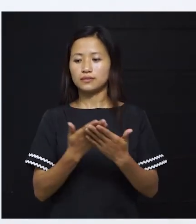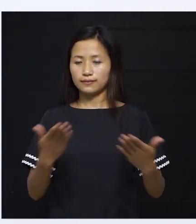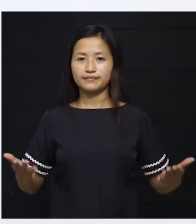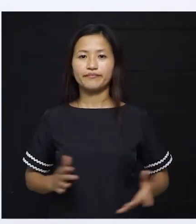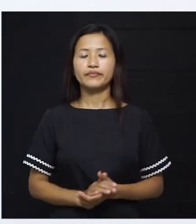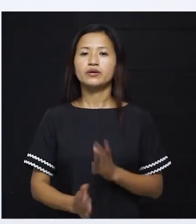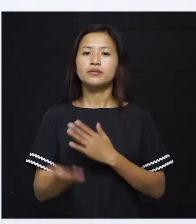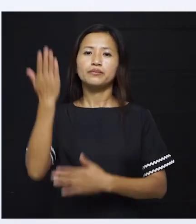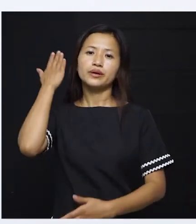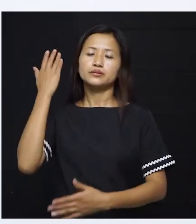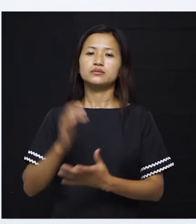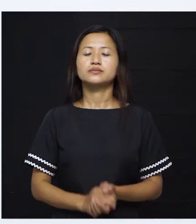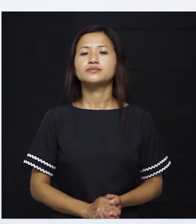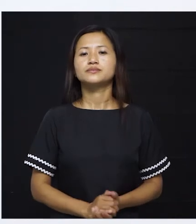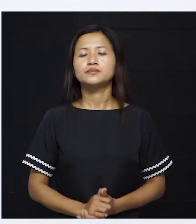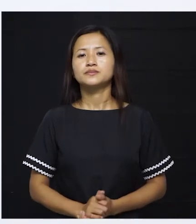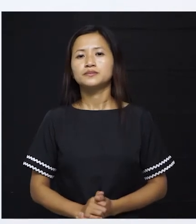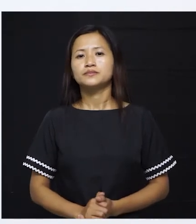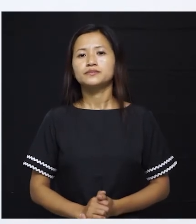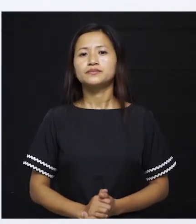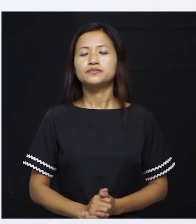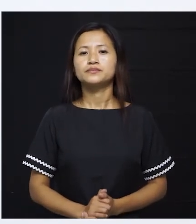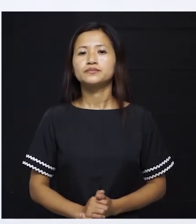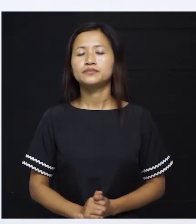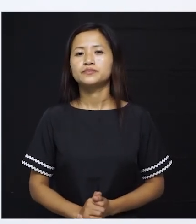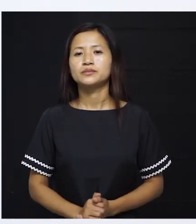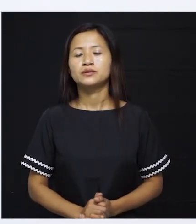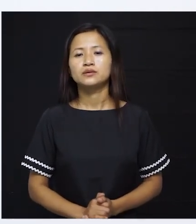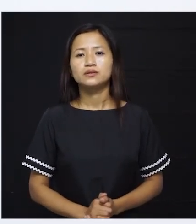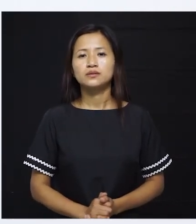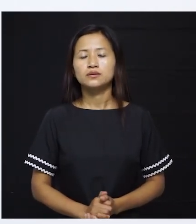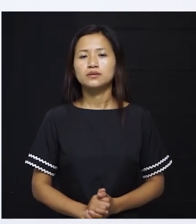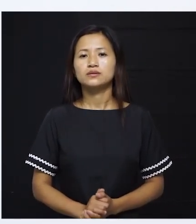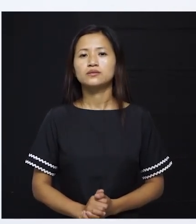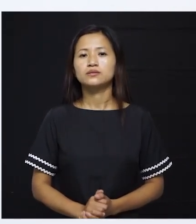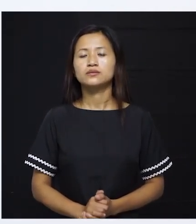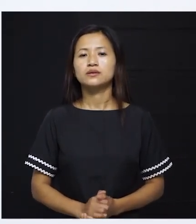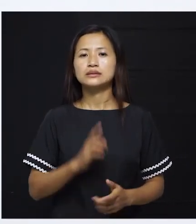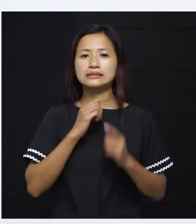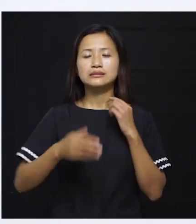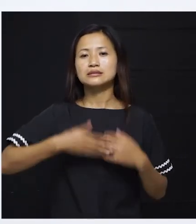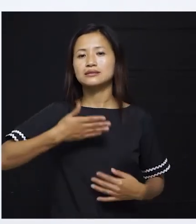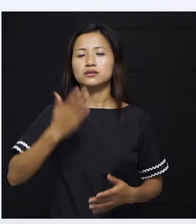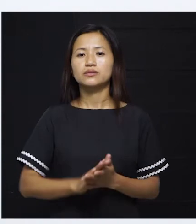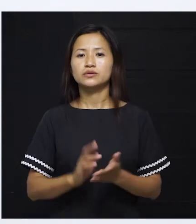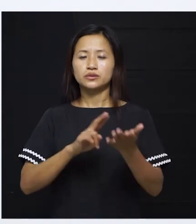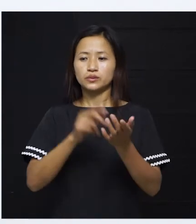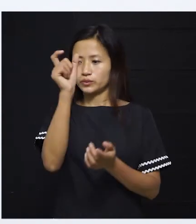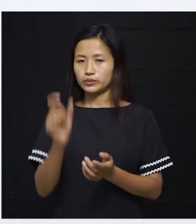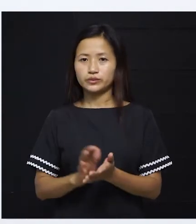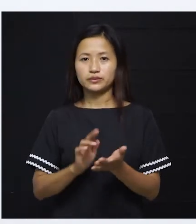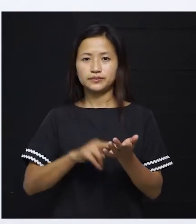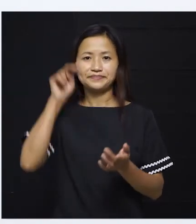me get you back to the first subtopic once more. I explained to you about the word Naga. There are